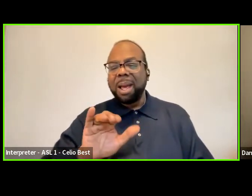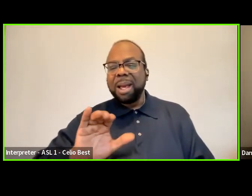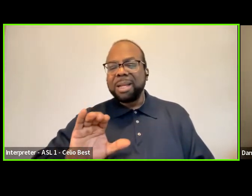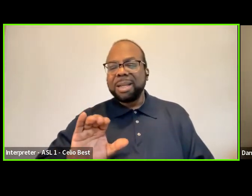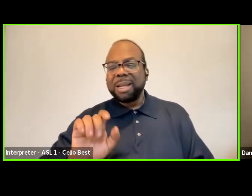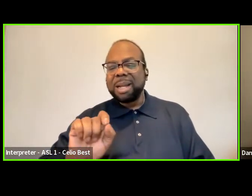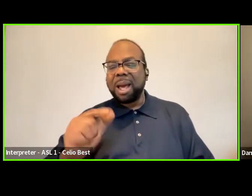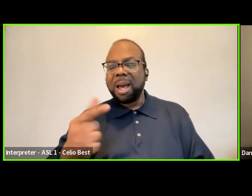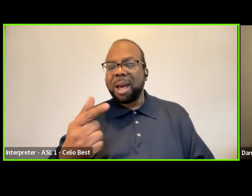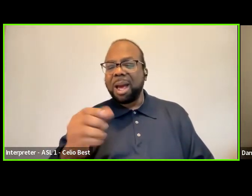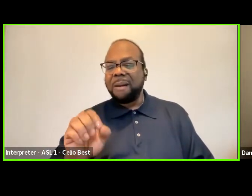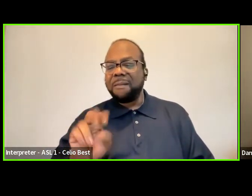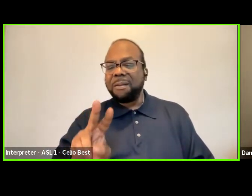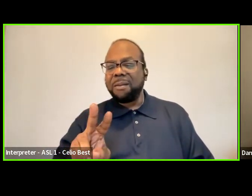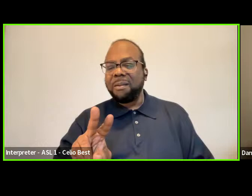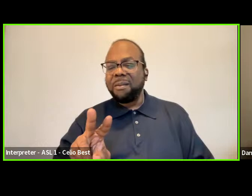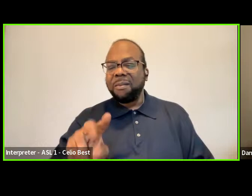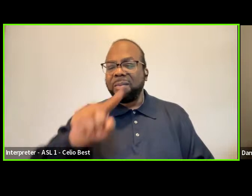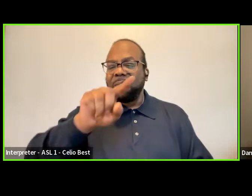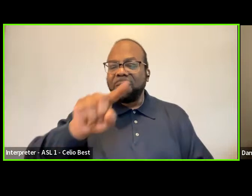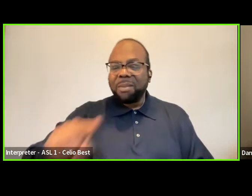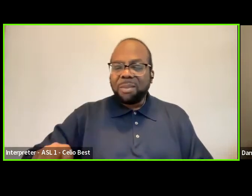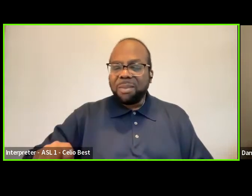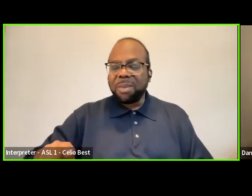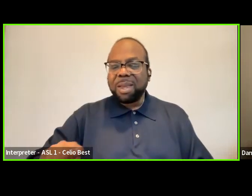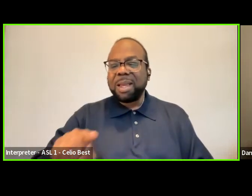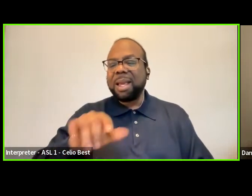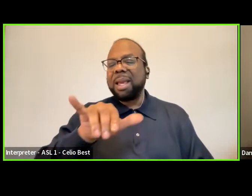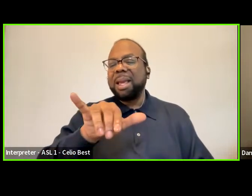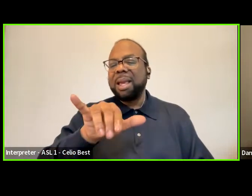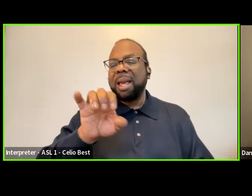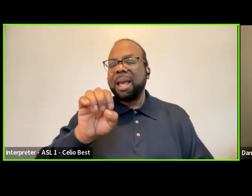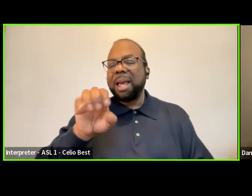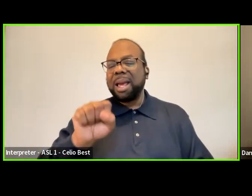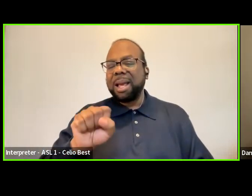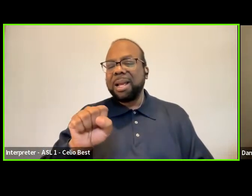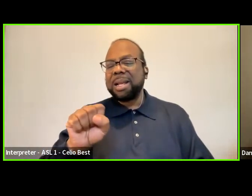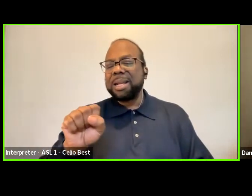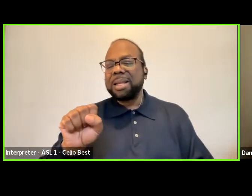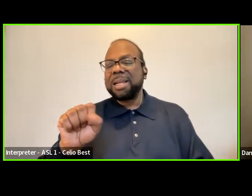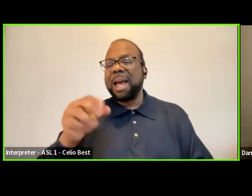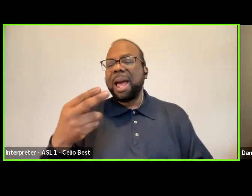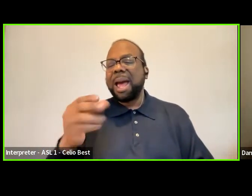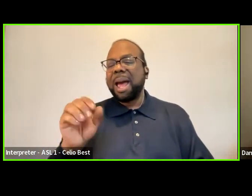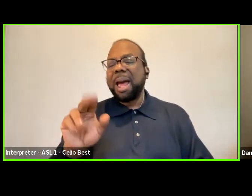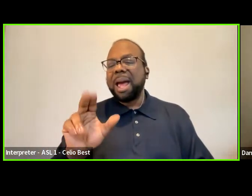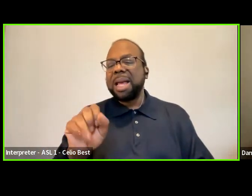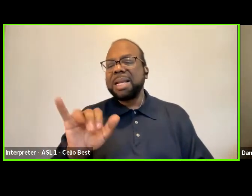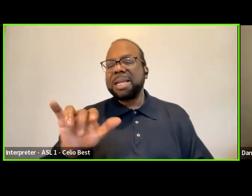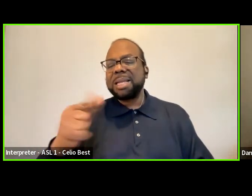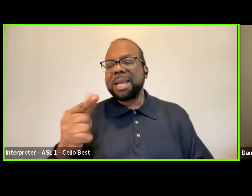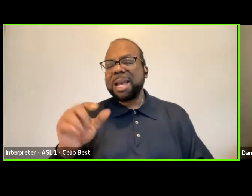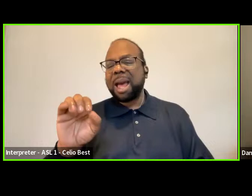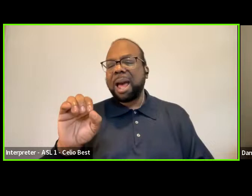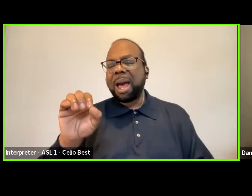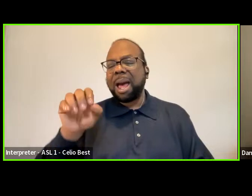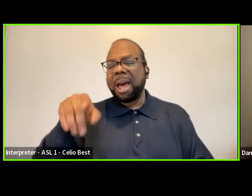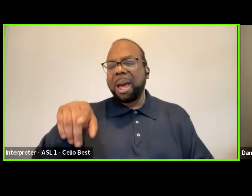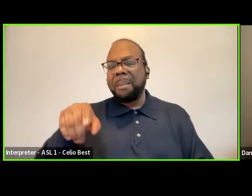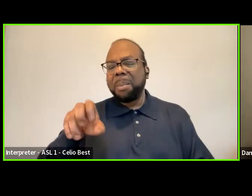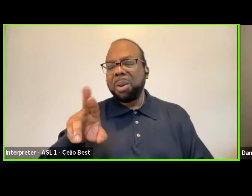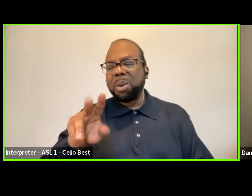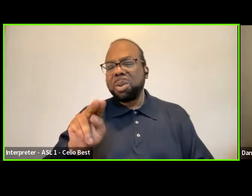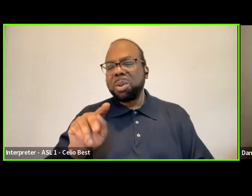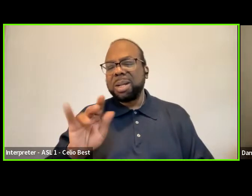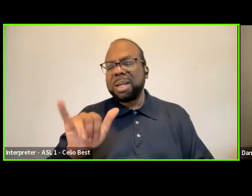forward slash yeshousingopportunity. Once public review officially